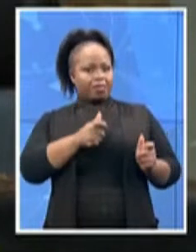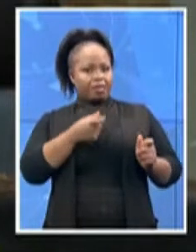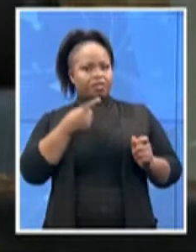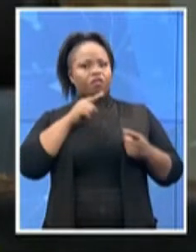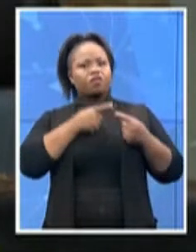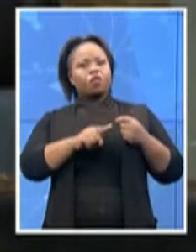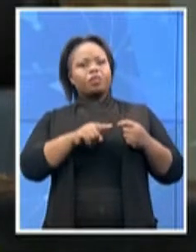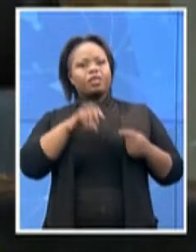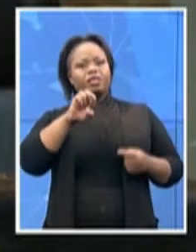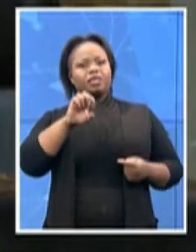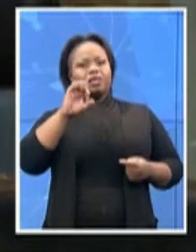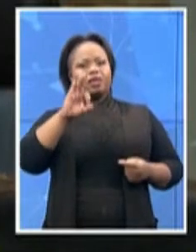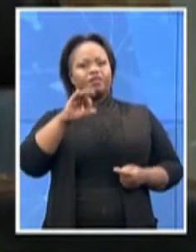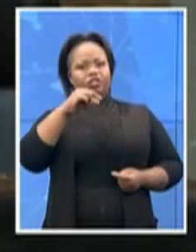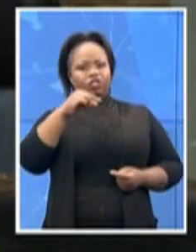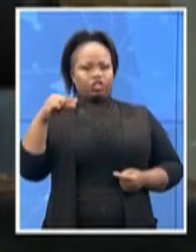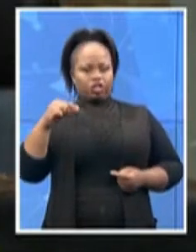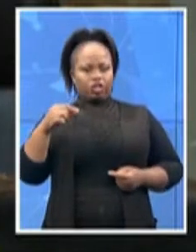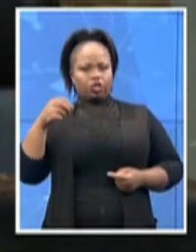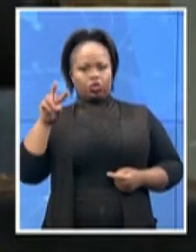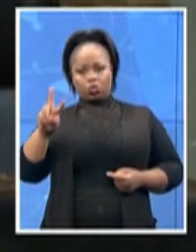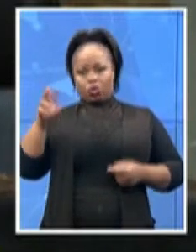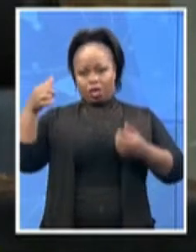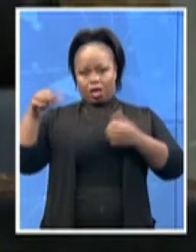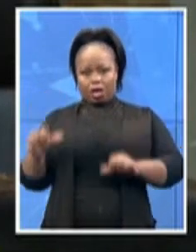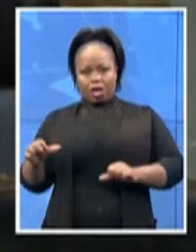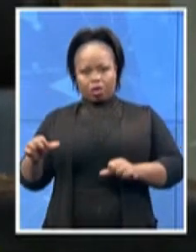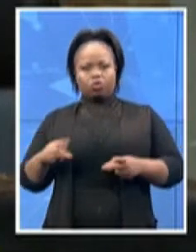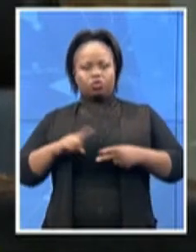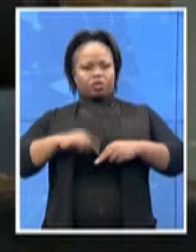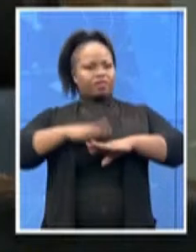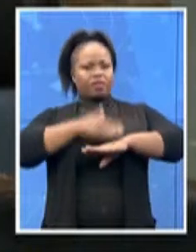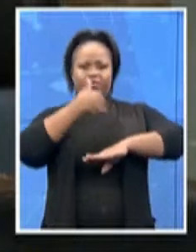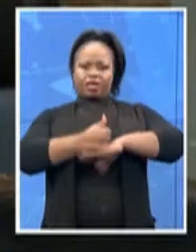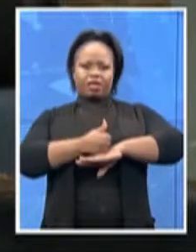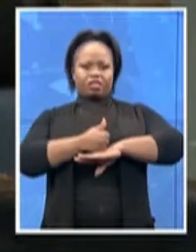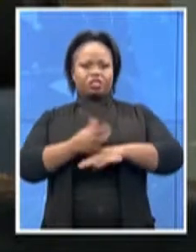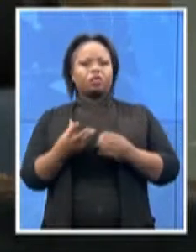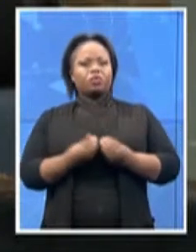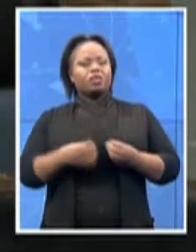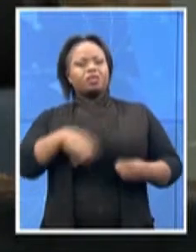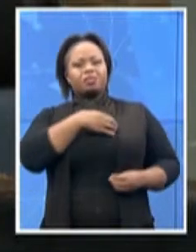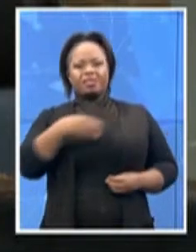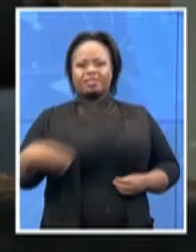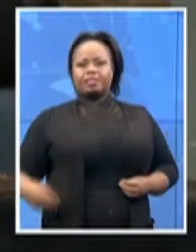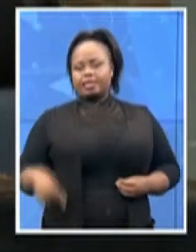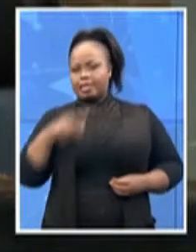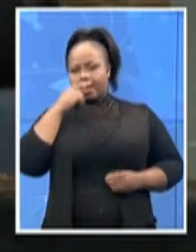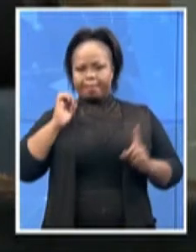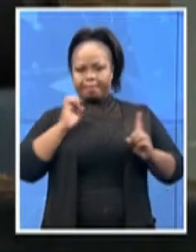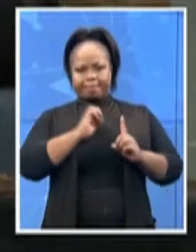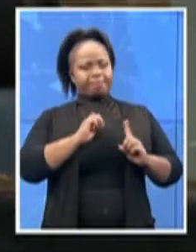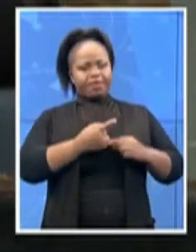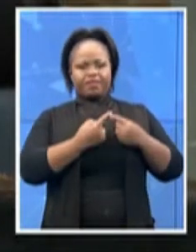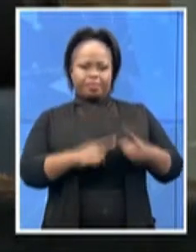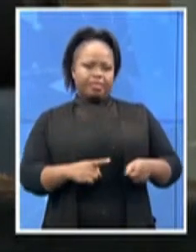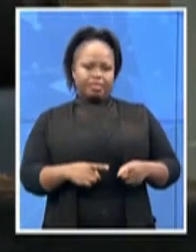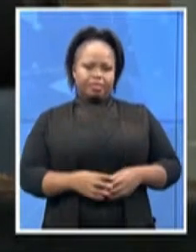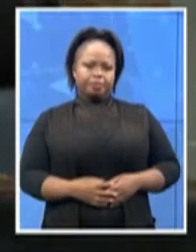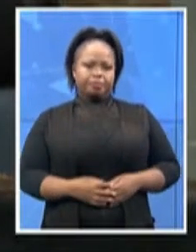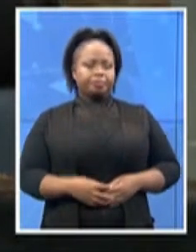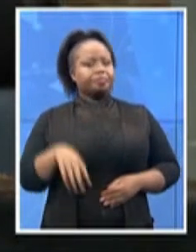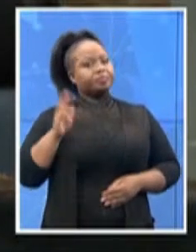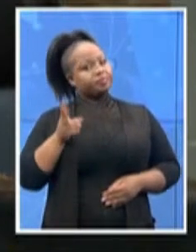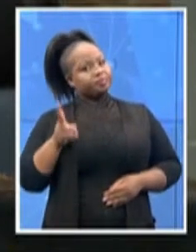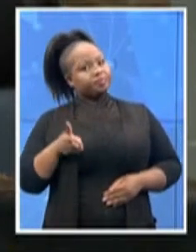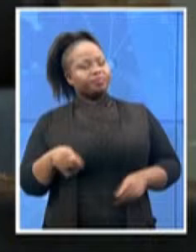account to the foundation carrying the President's name. Under the same heading, the Public Protector also